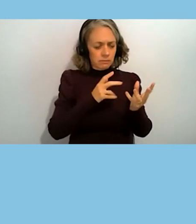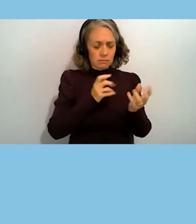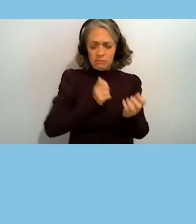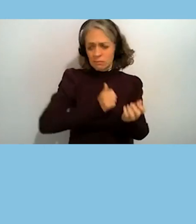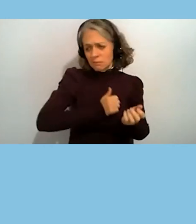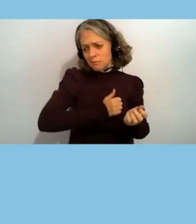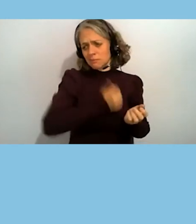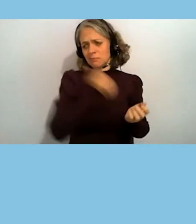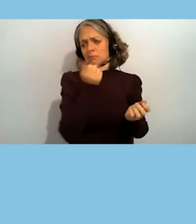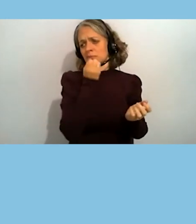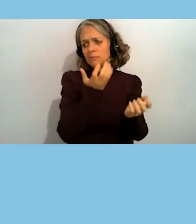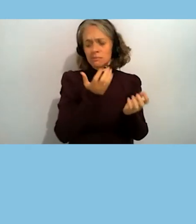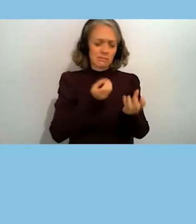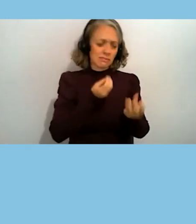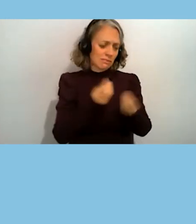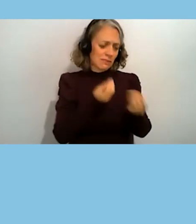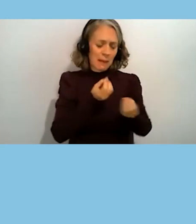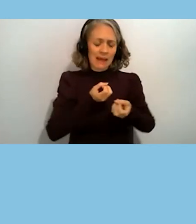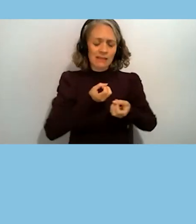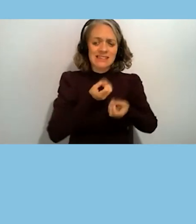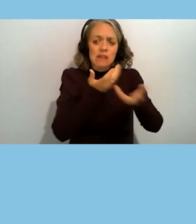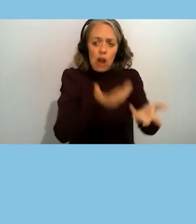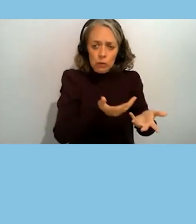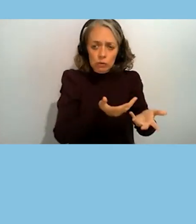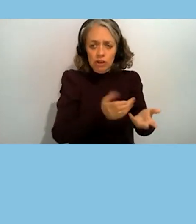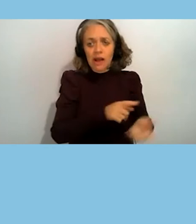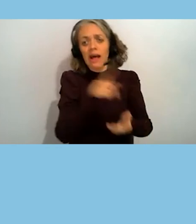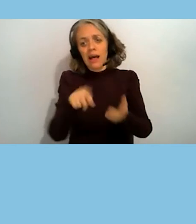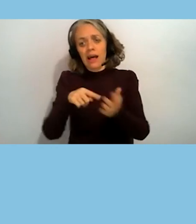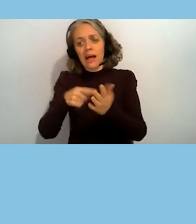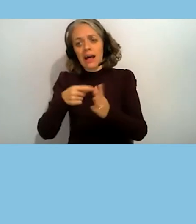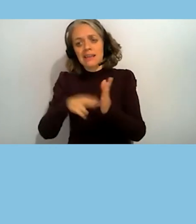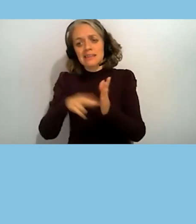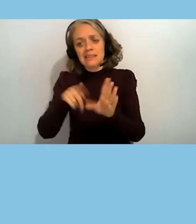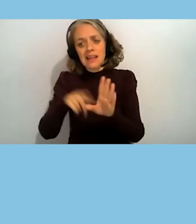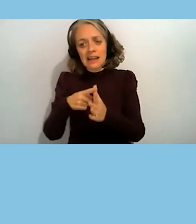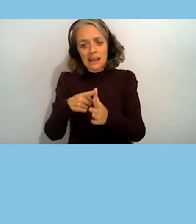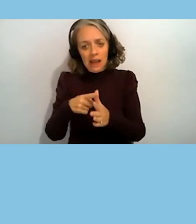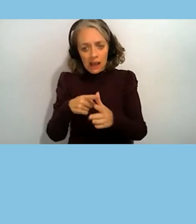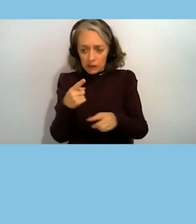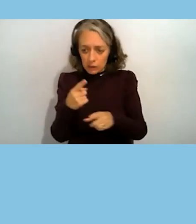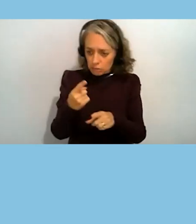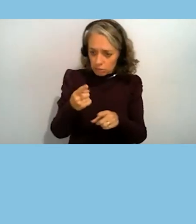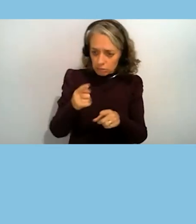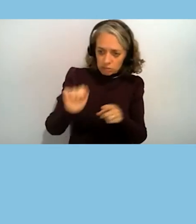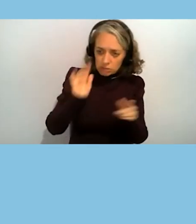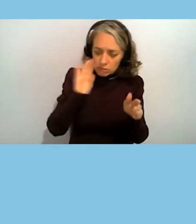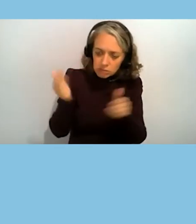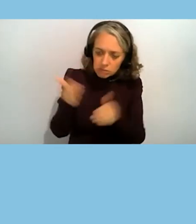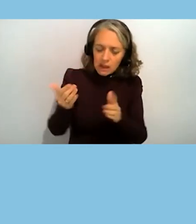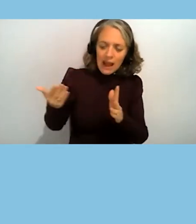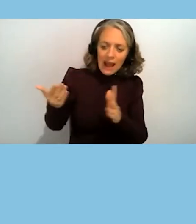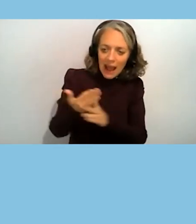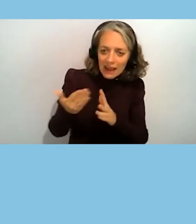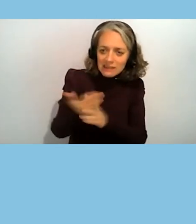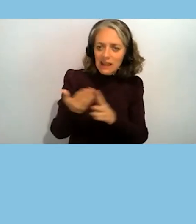about disclosure, and then Tanya, as we just heard, talks about the question of access and how do we